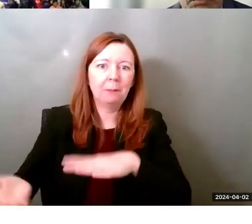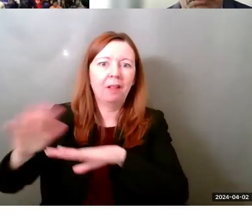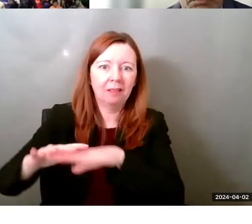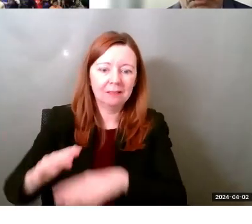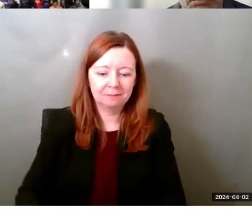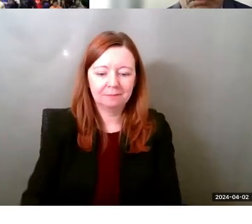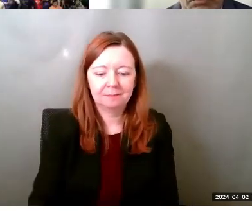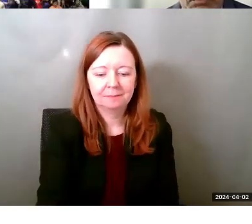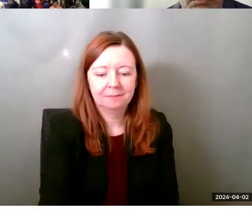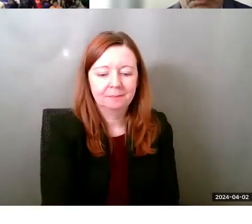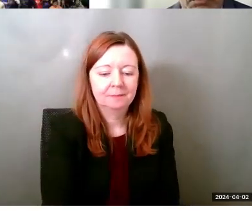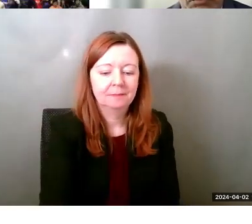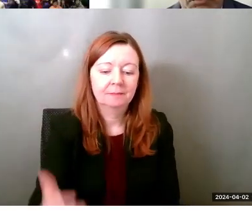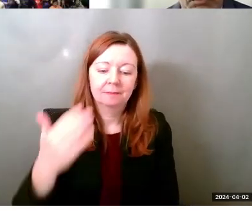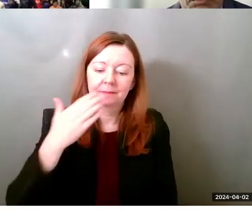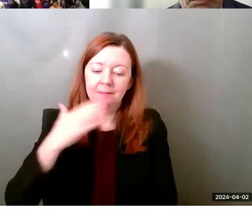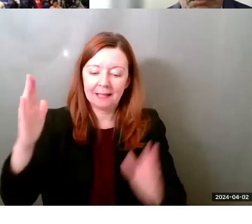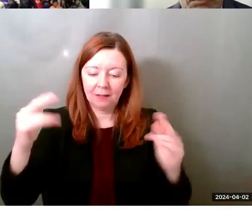Thanks, Alex. Next slide.